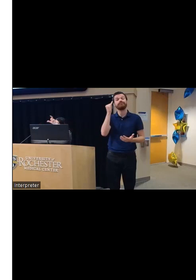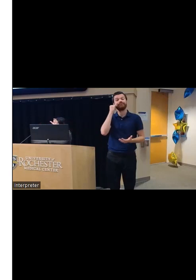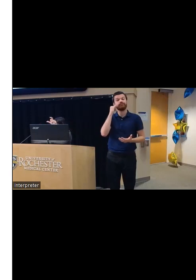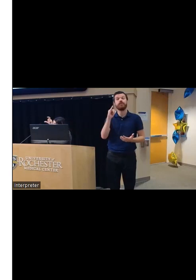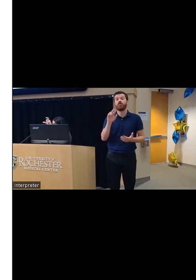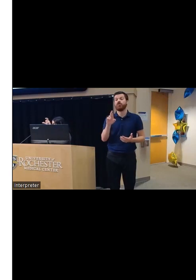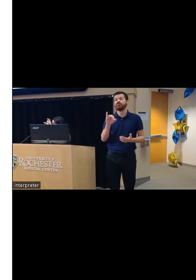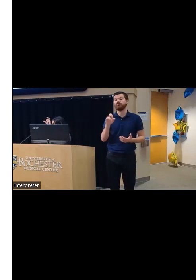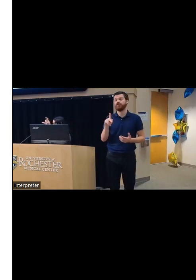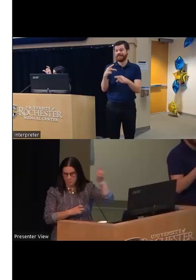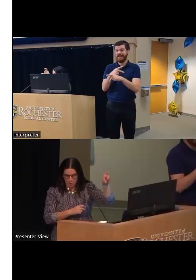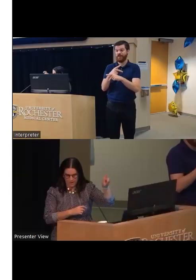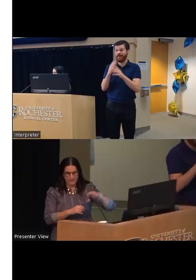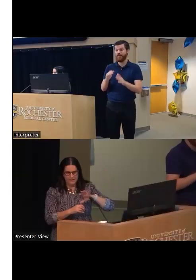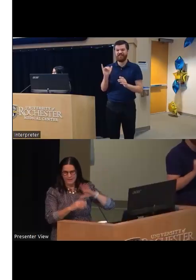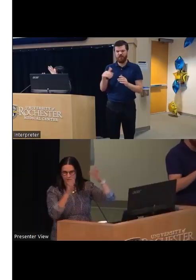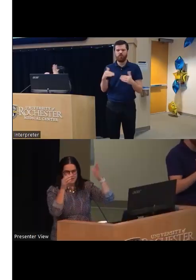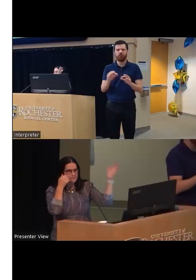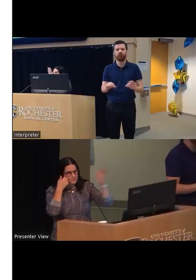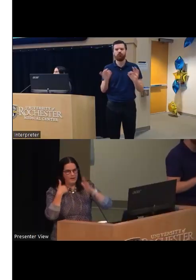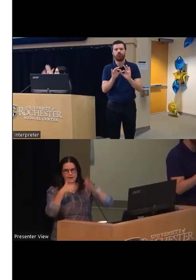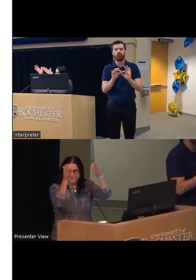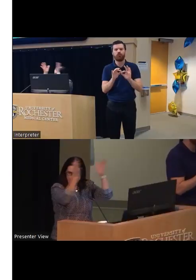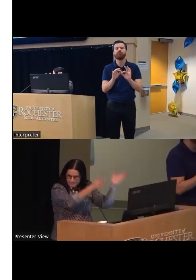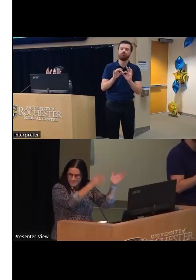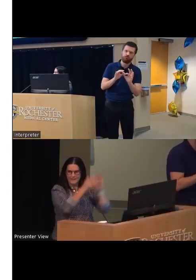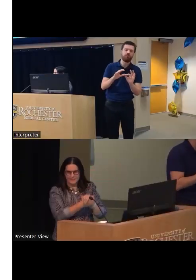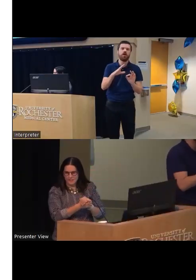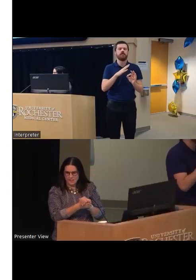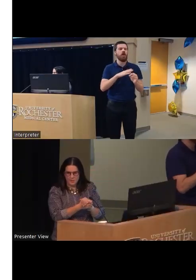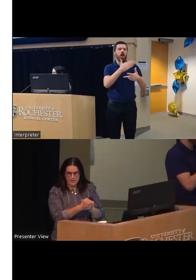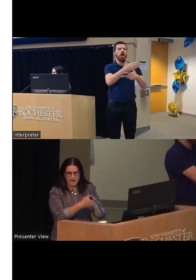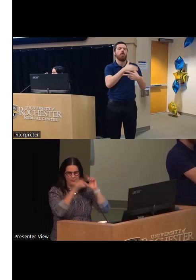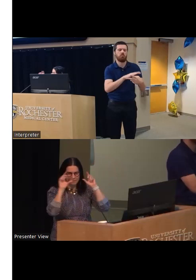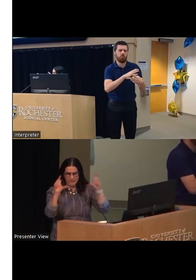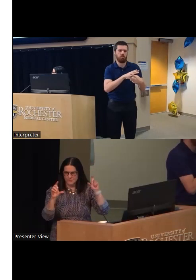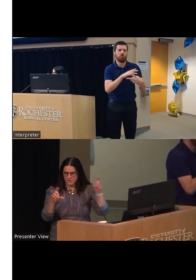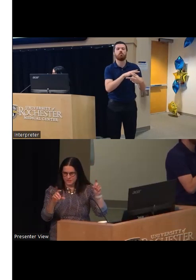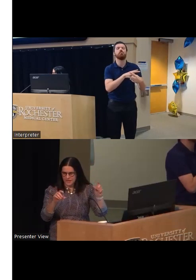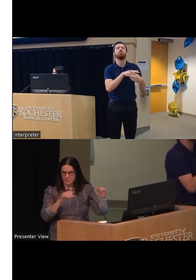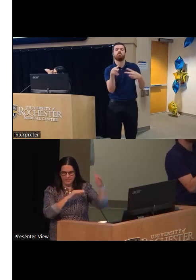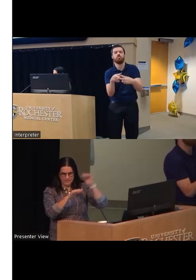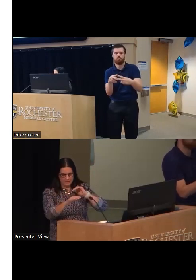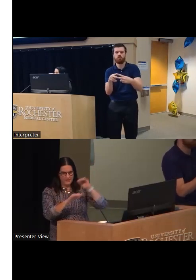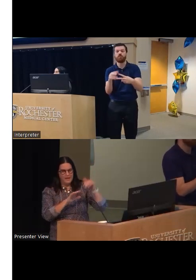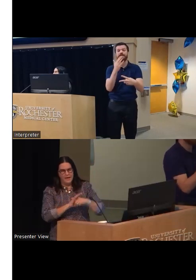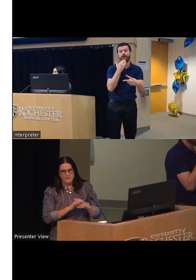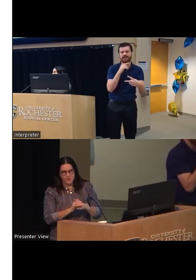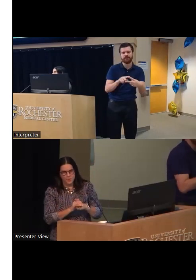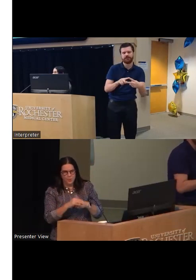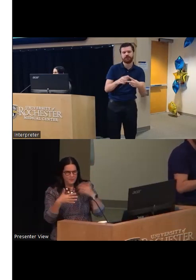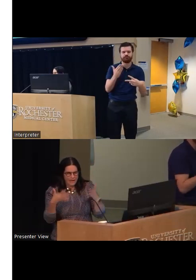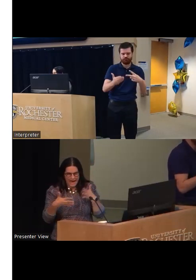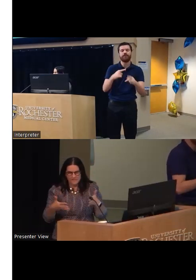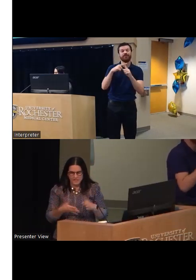risk calculator, that's going to be like super important. Okay, let's not talk about it now. Let's look at the diabetes.